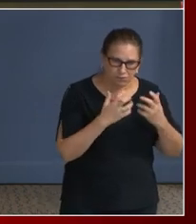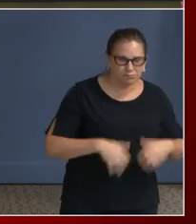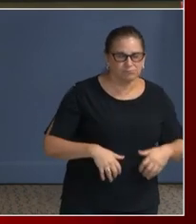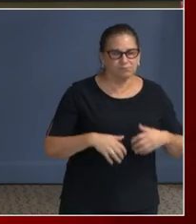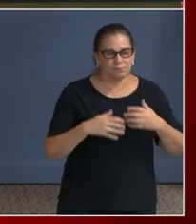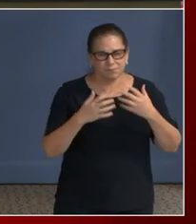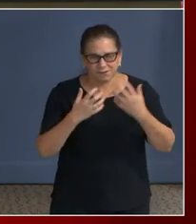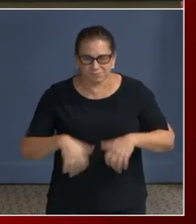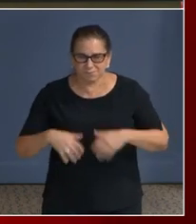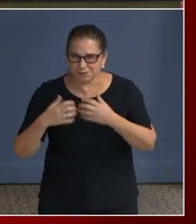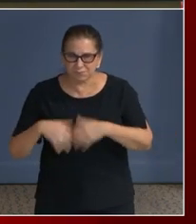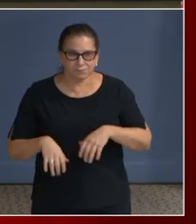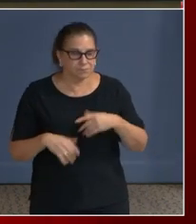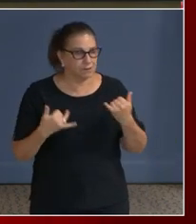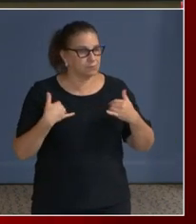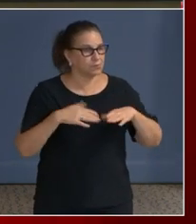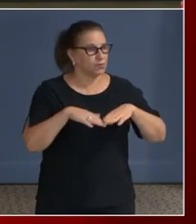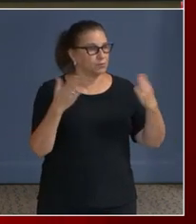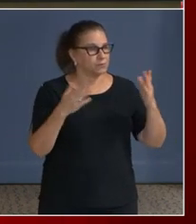Any questions?